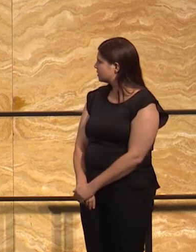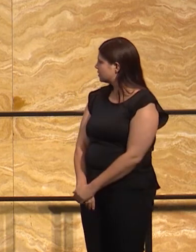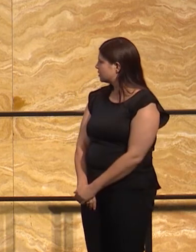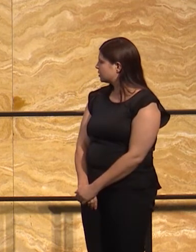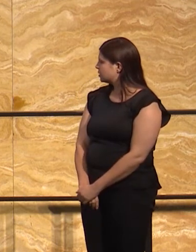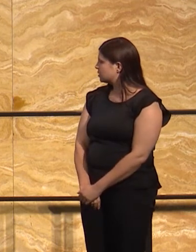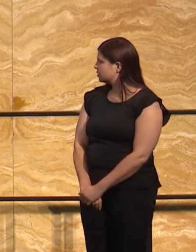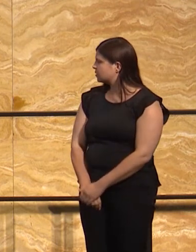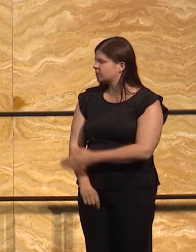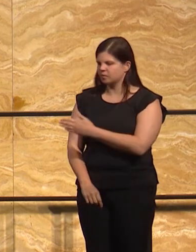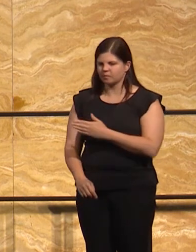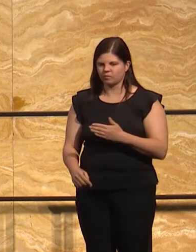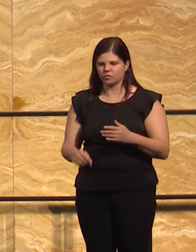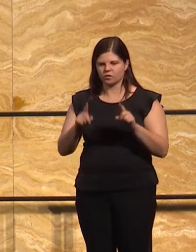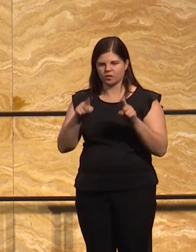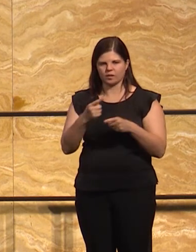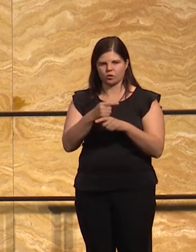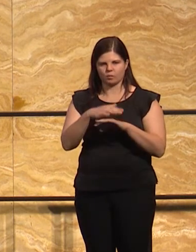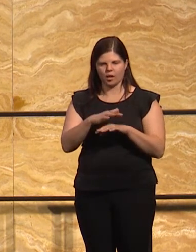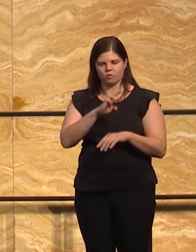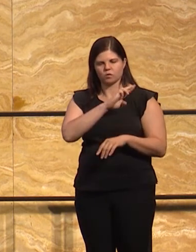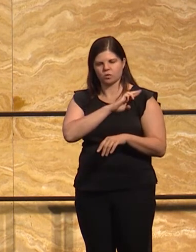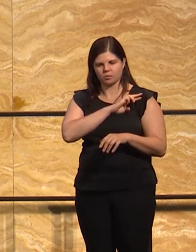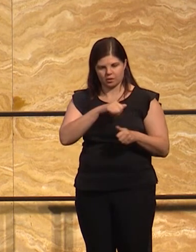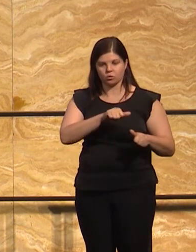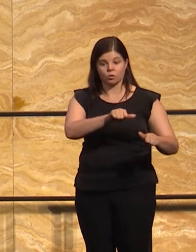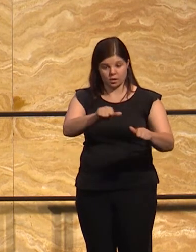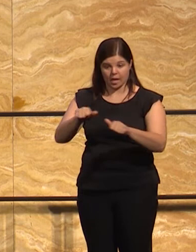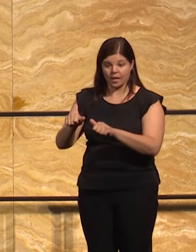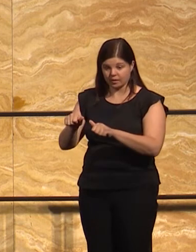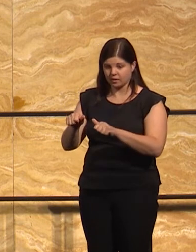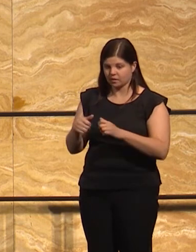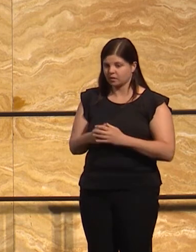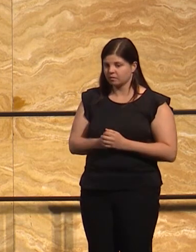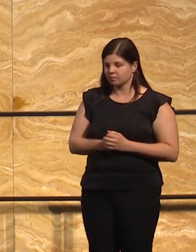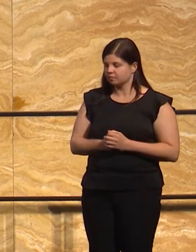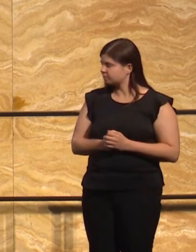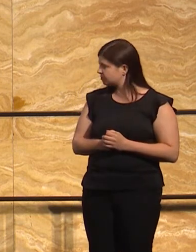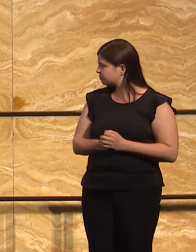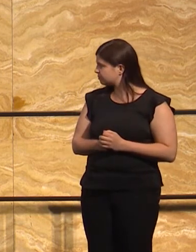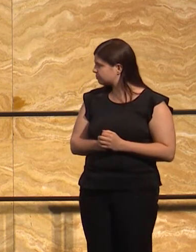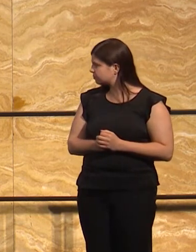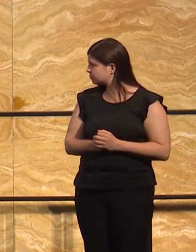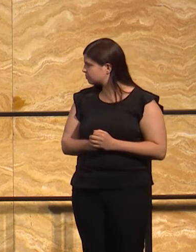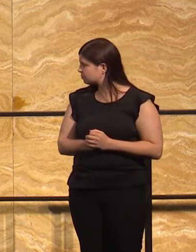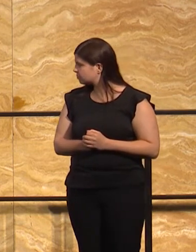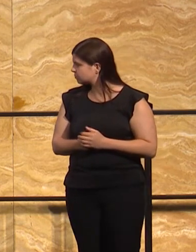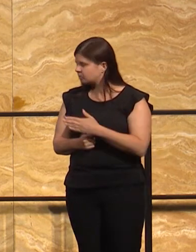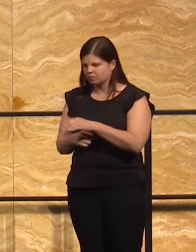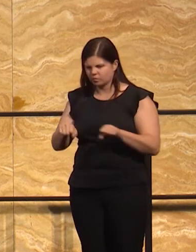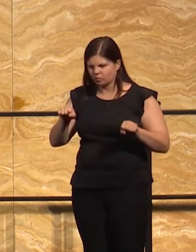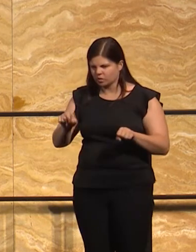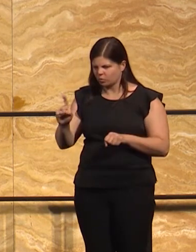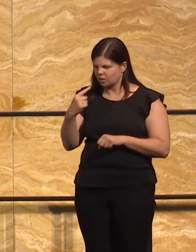Let me start with the responsibility to protect, and is related to the point made earlier on by President